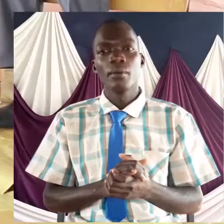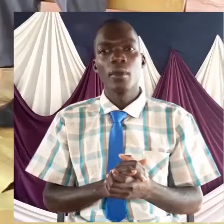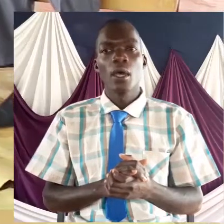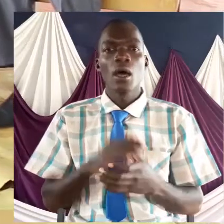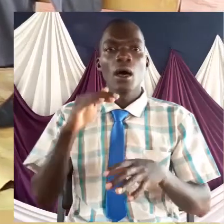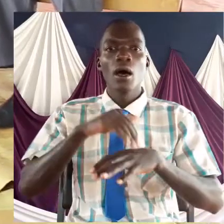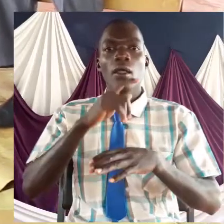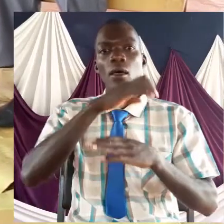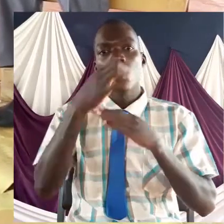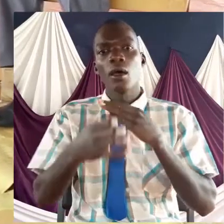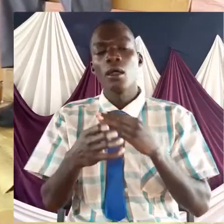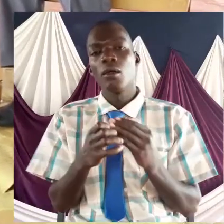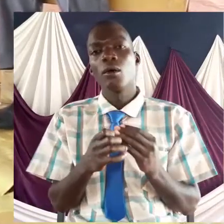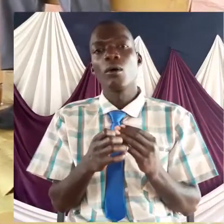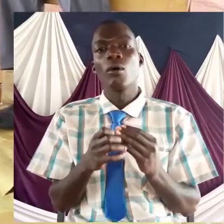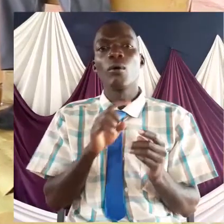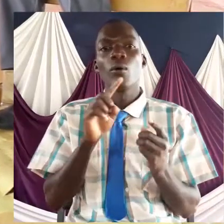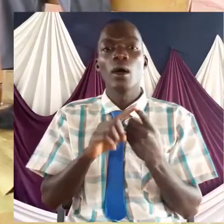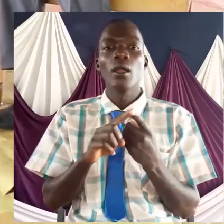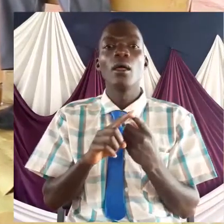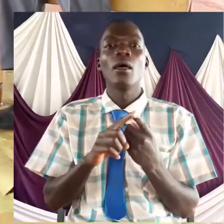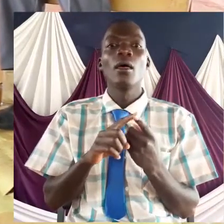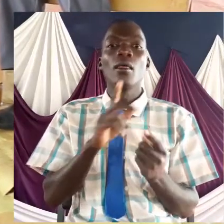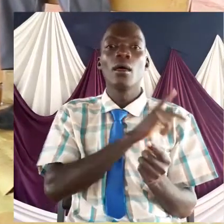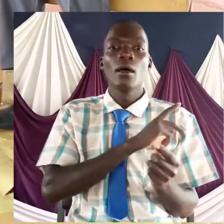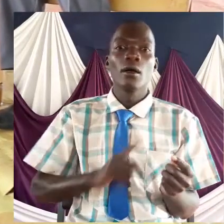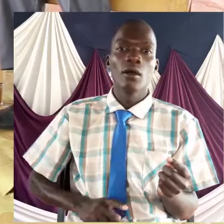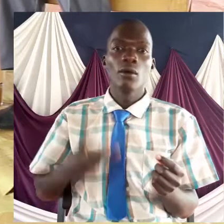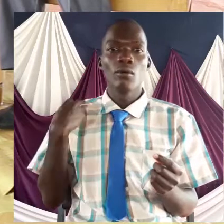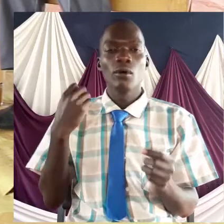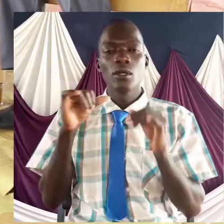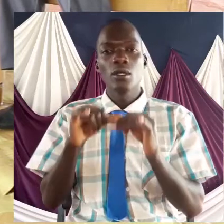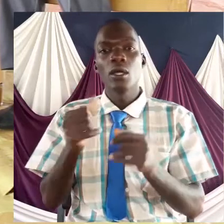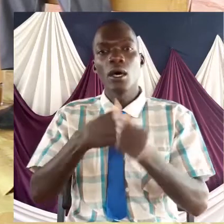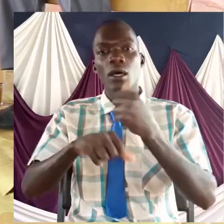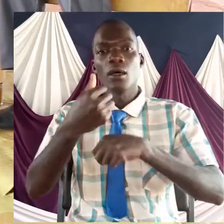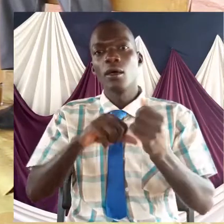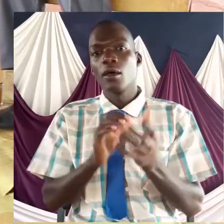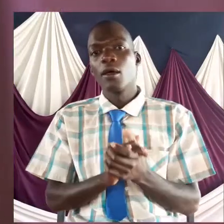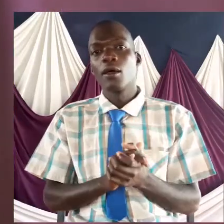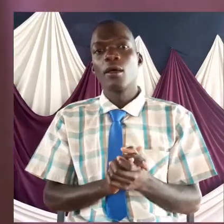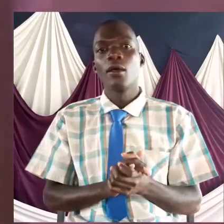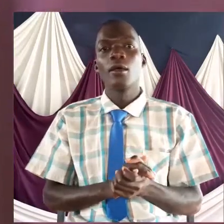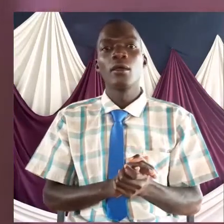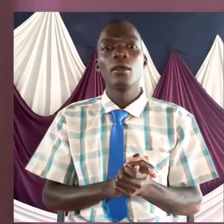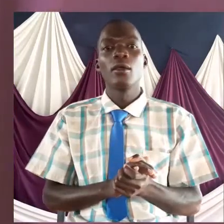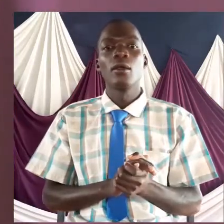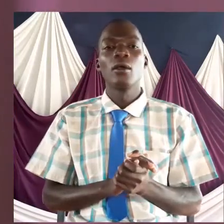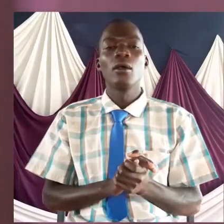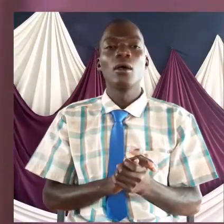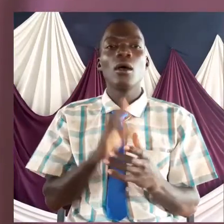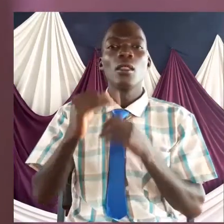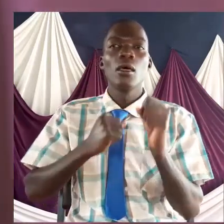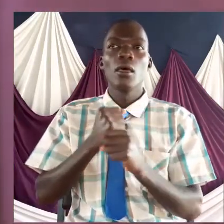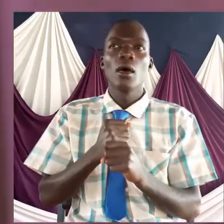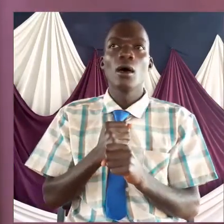the end, when the papal was now the Pope was taken into captivity. Sorry, which year was that? Just a reminder.